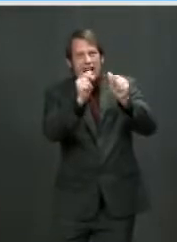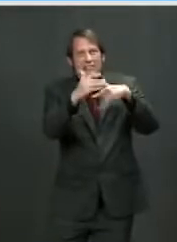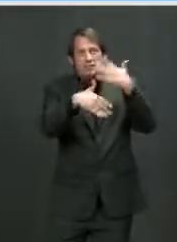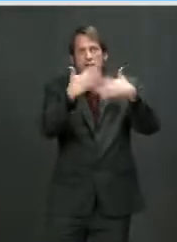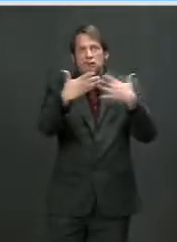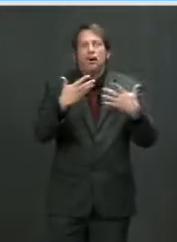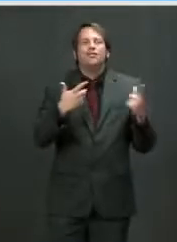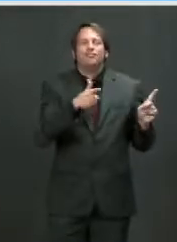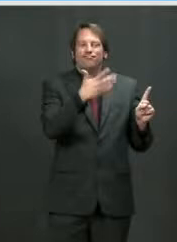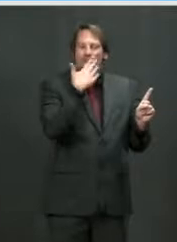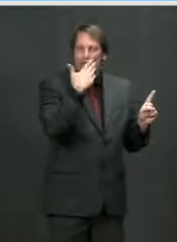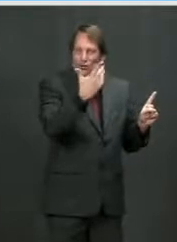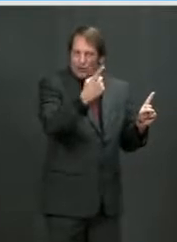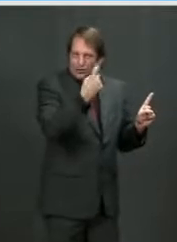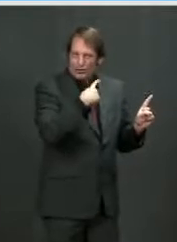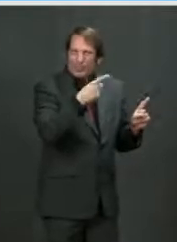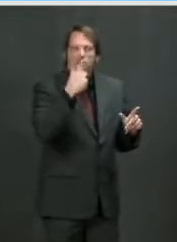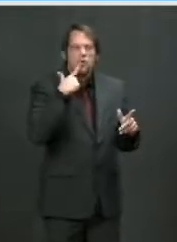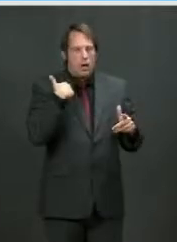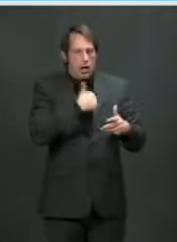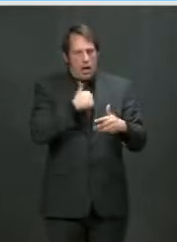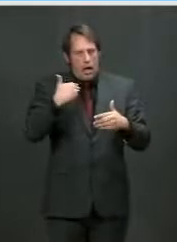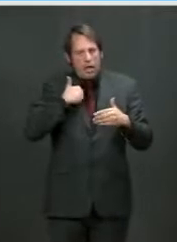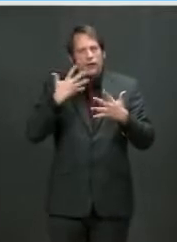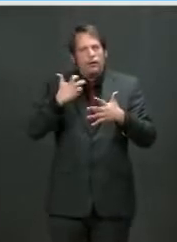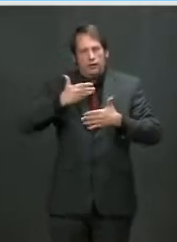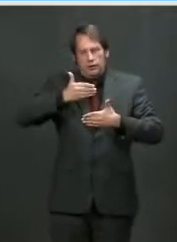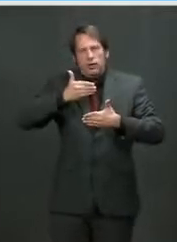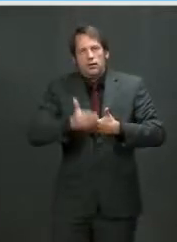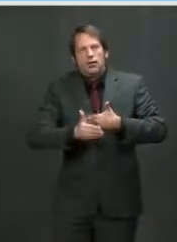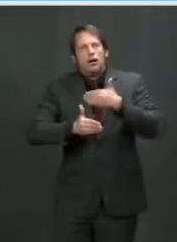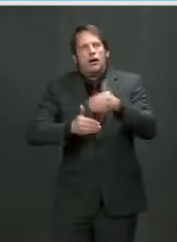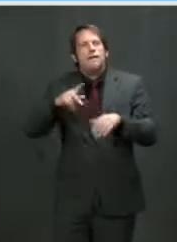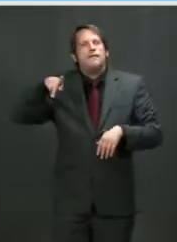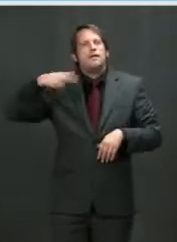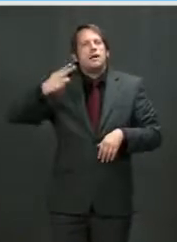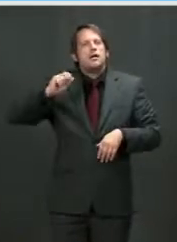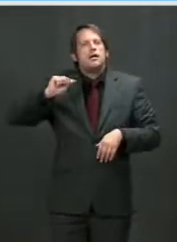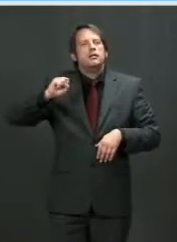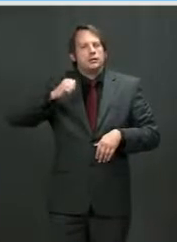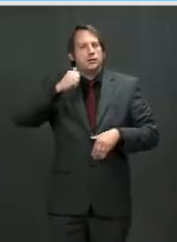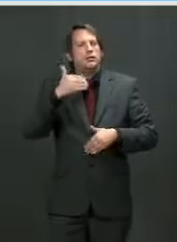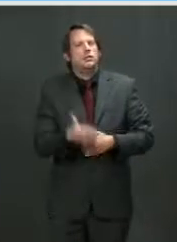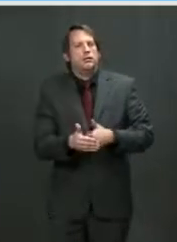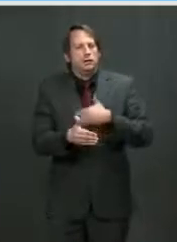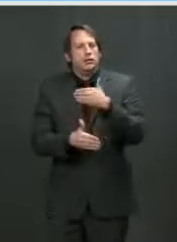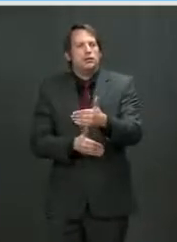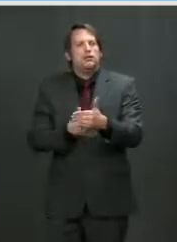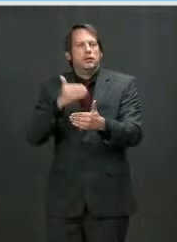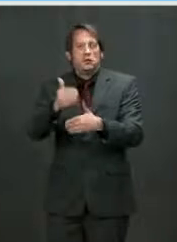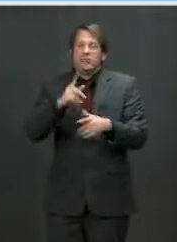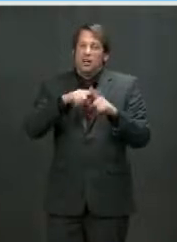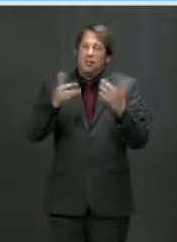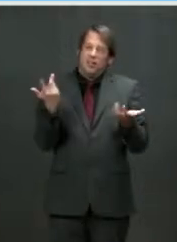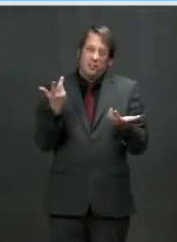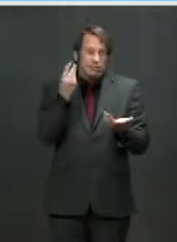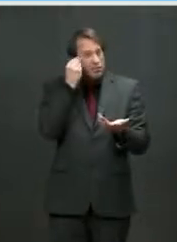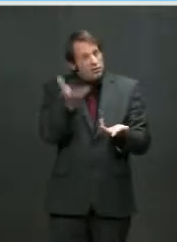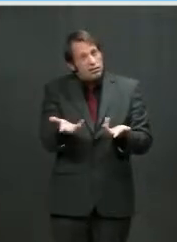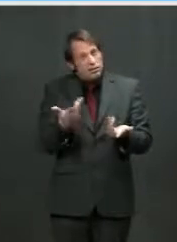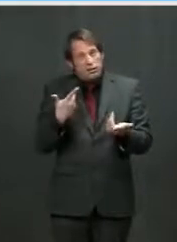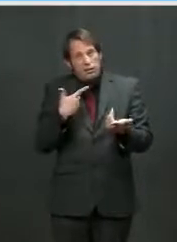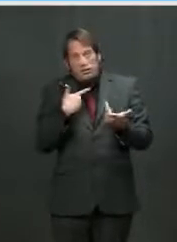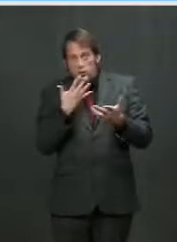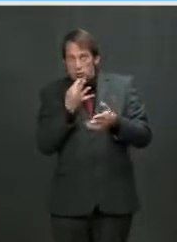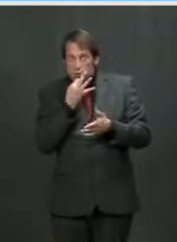time with this virus. And so to answer the question generally, we have a long way to go today to get the